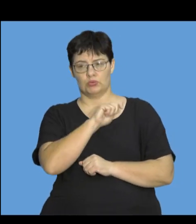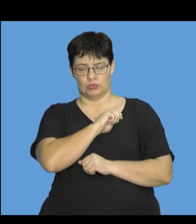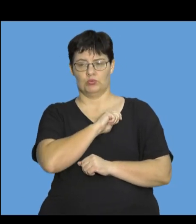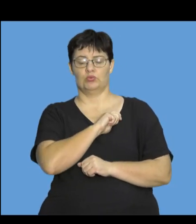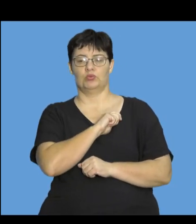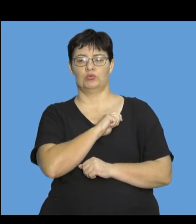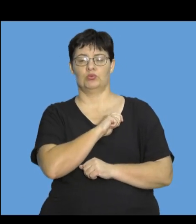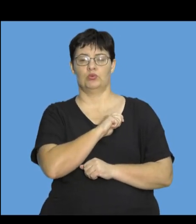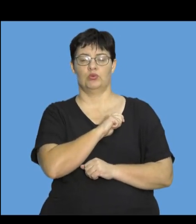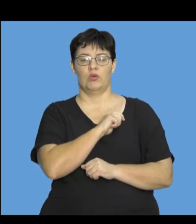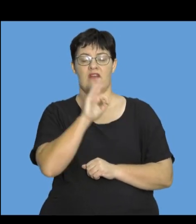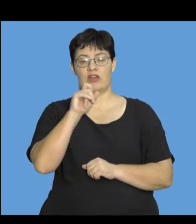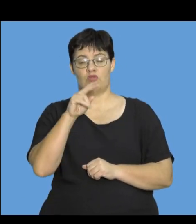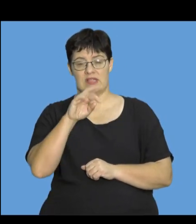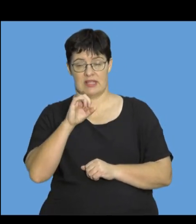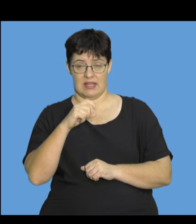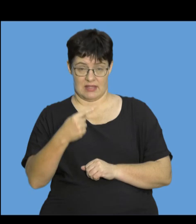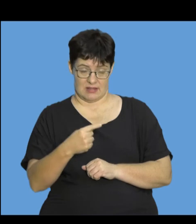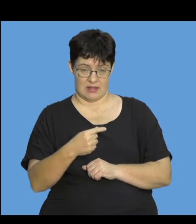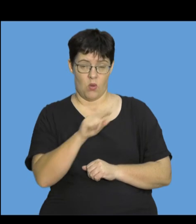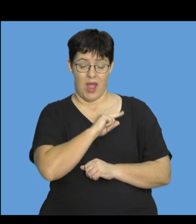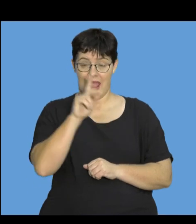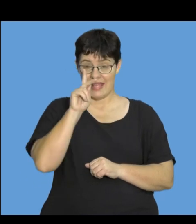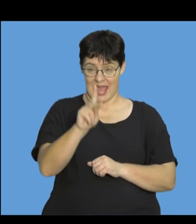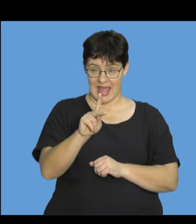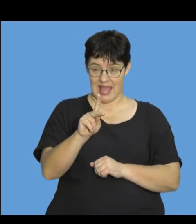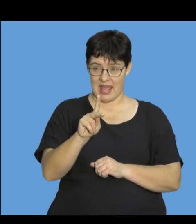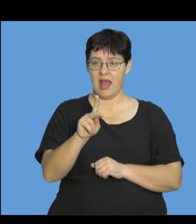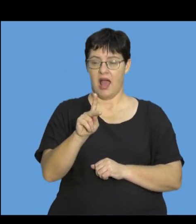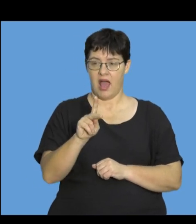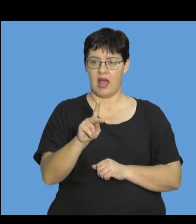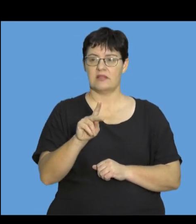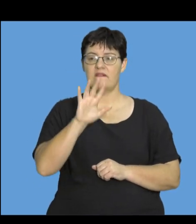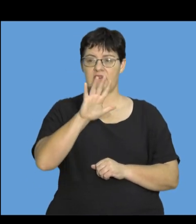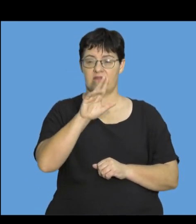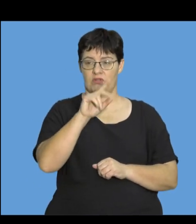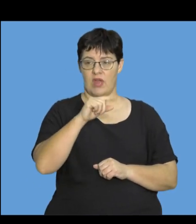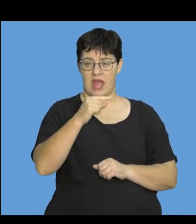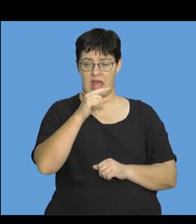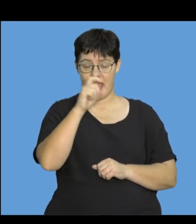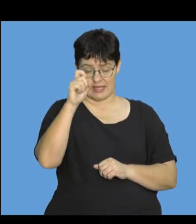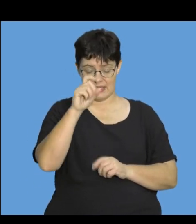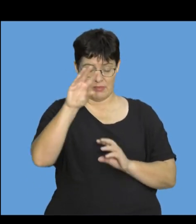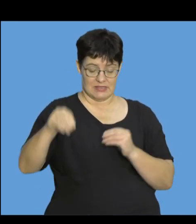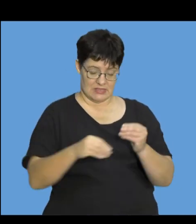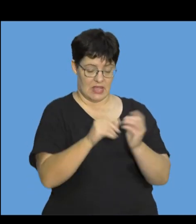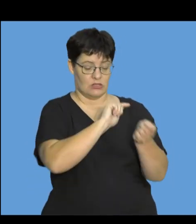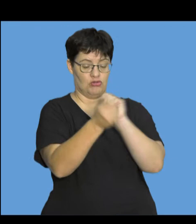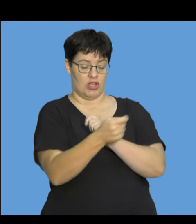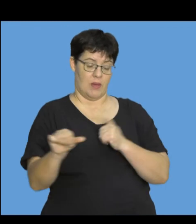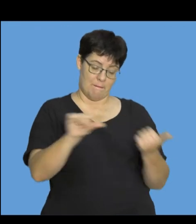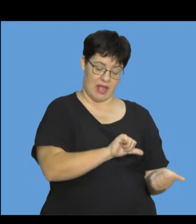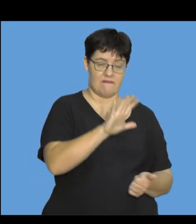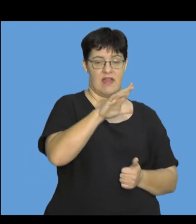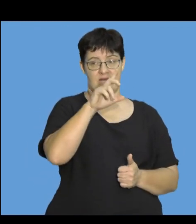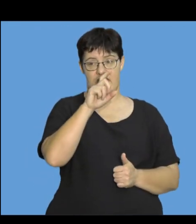is definitely factorizable. But because our k was the 5 to the x, I'm just going to write it as is. I was just trying to